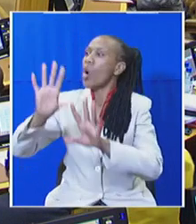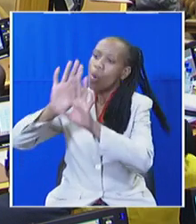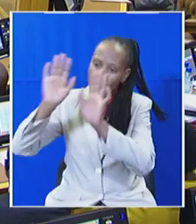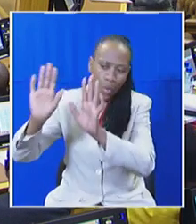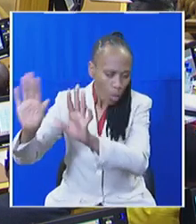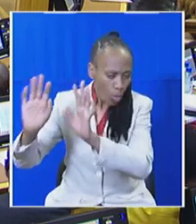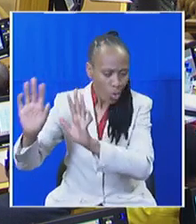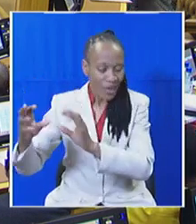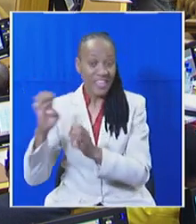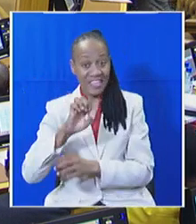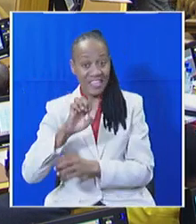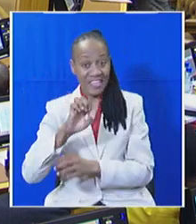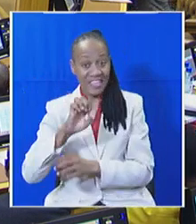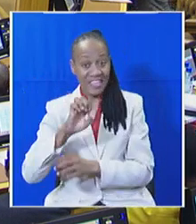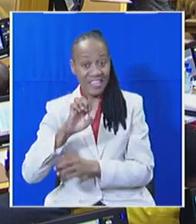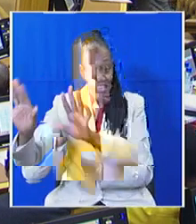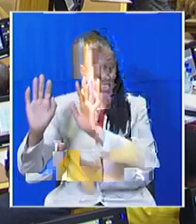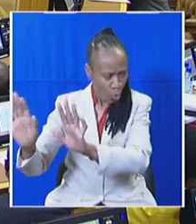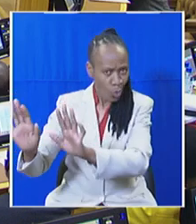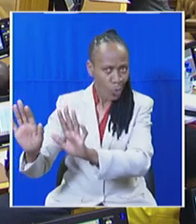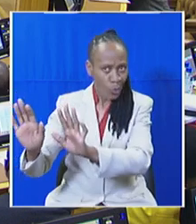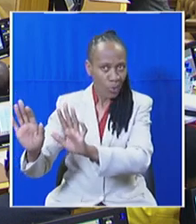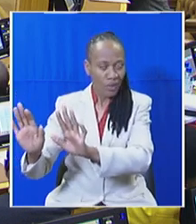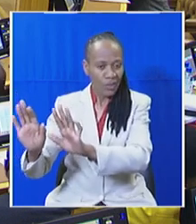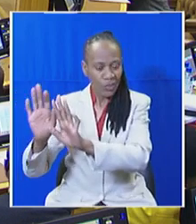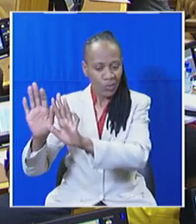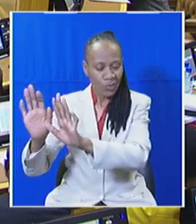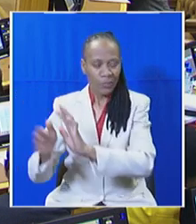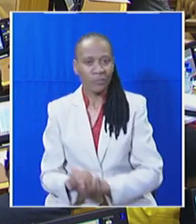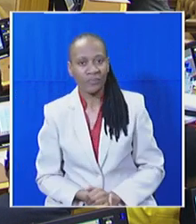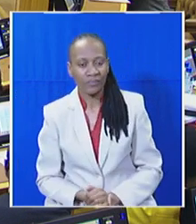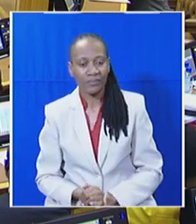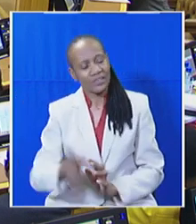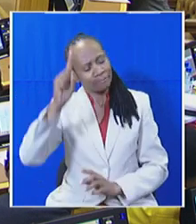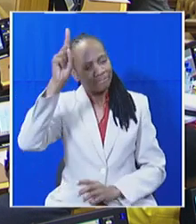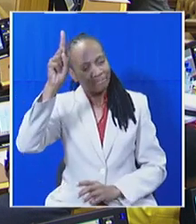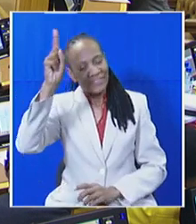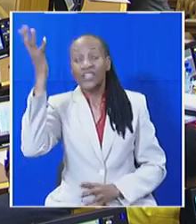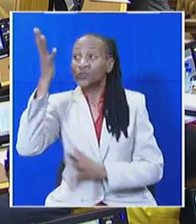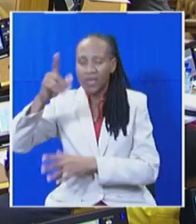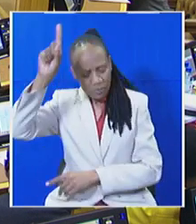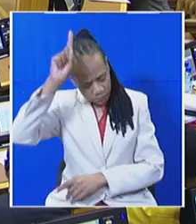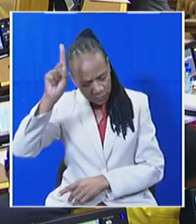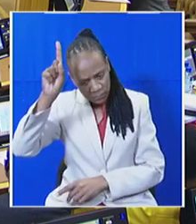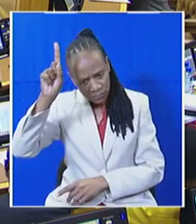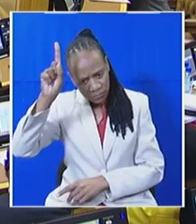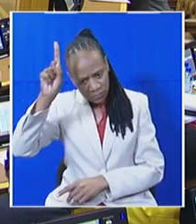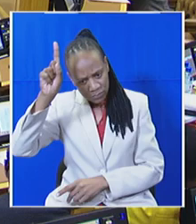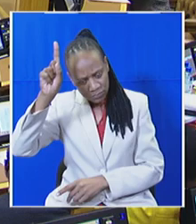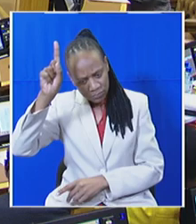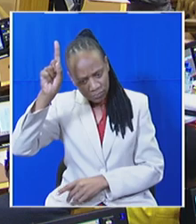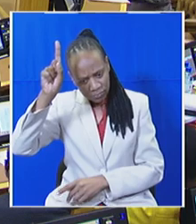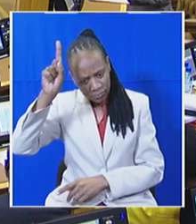Cannot happen like that. Point of order, Honorable Speaker. Point of order. The President.